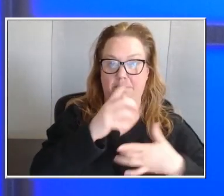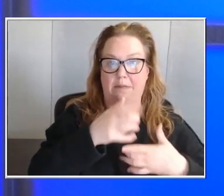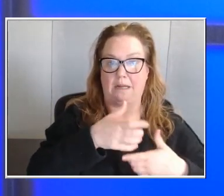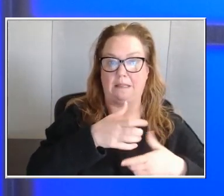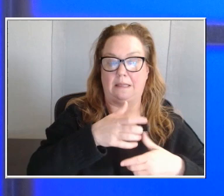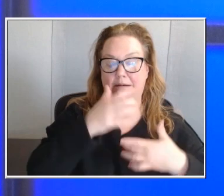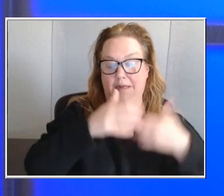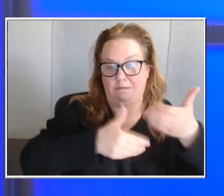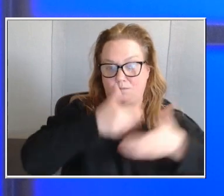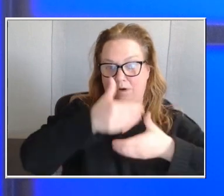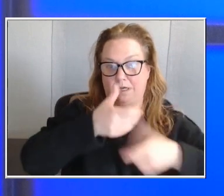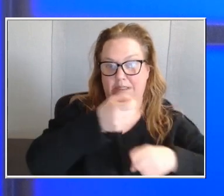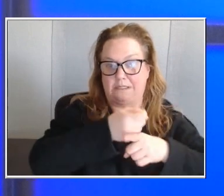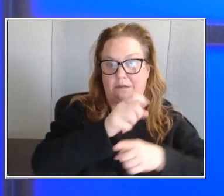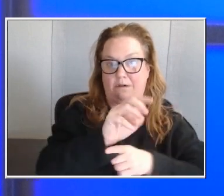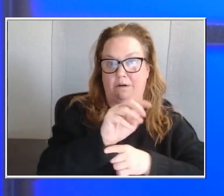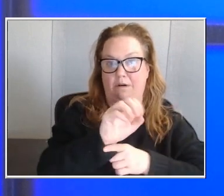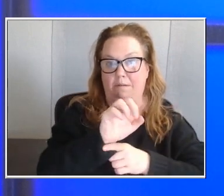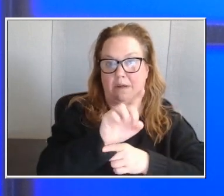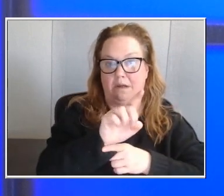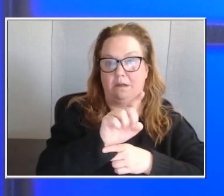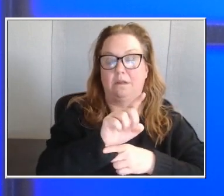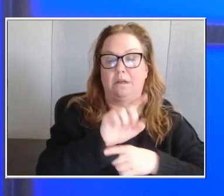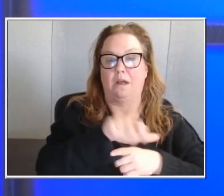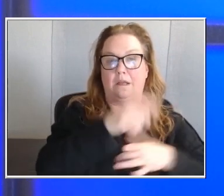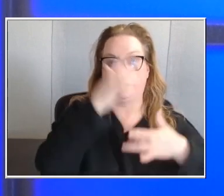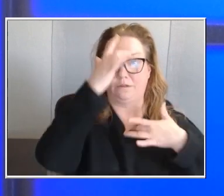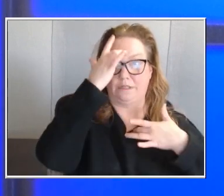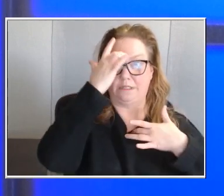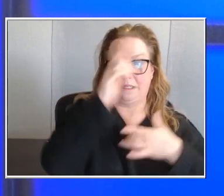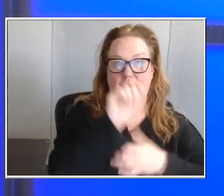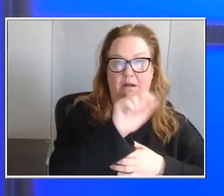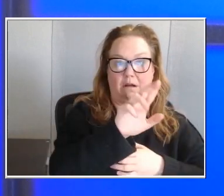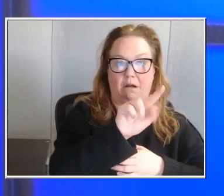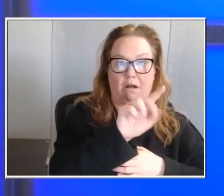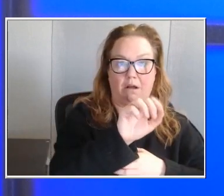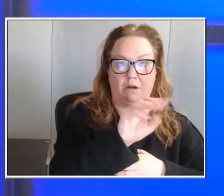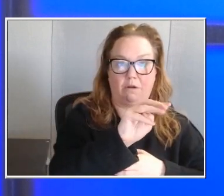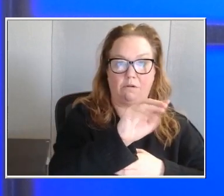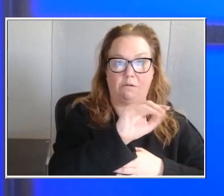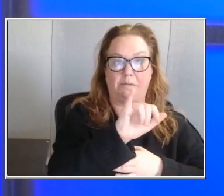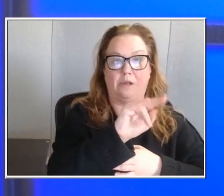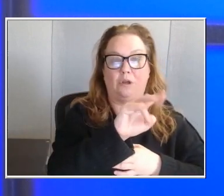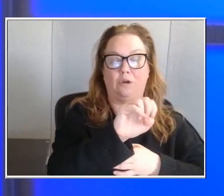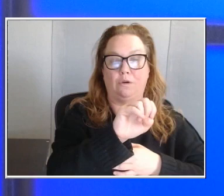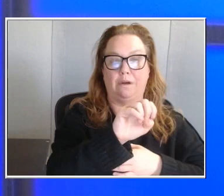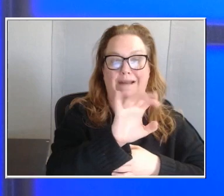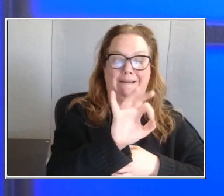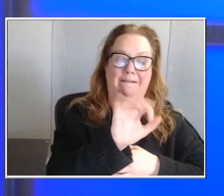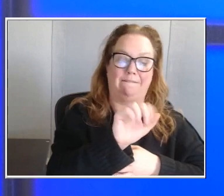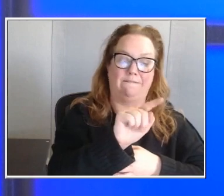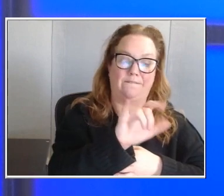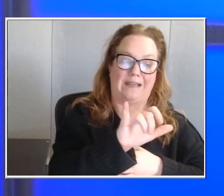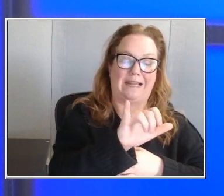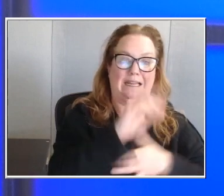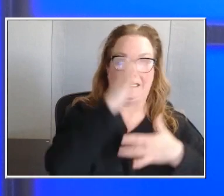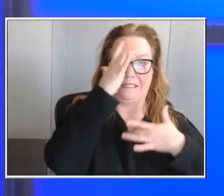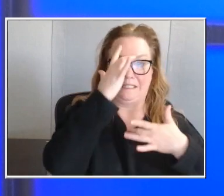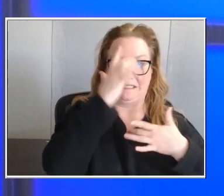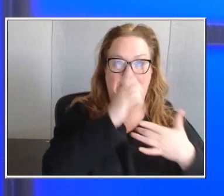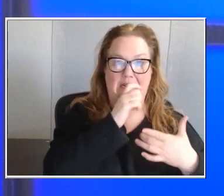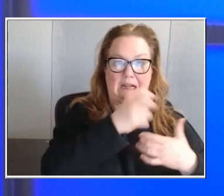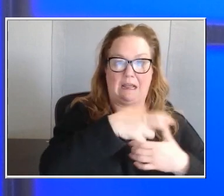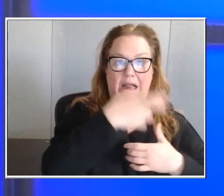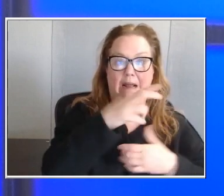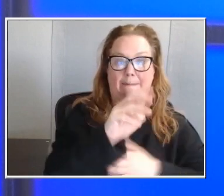affects their Meld score, where other diseases, such as some autoimmune diseases, fatty liver disease, may not have as high of Meld scores intrinsically because of